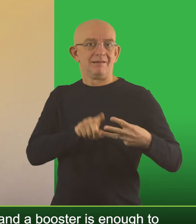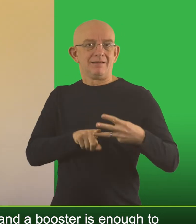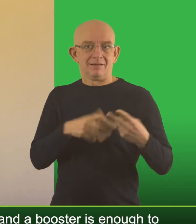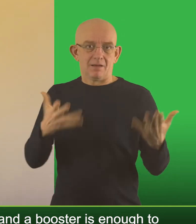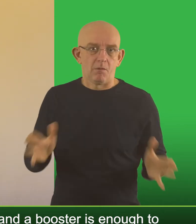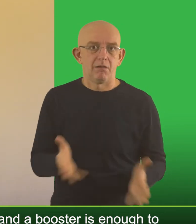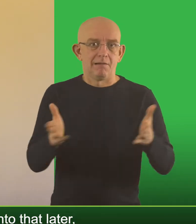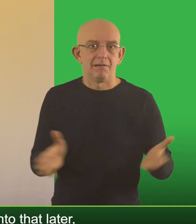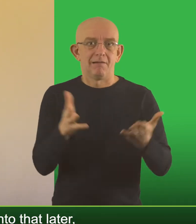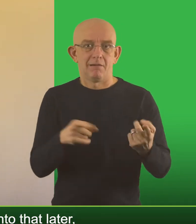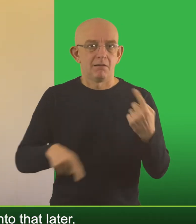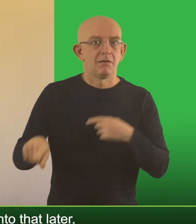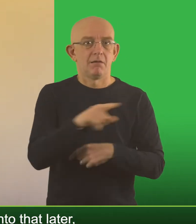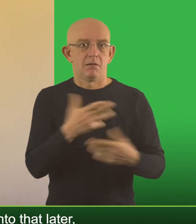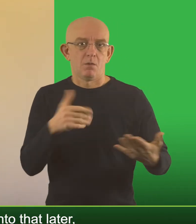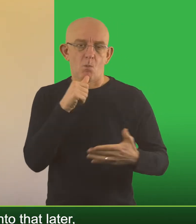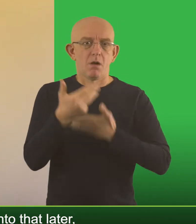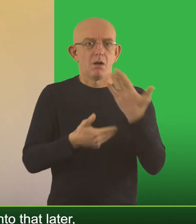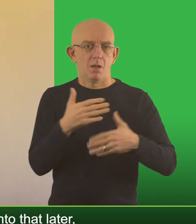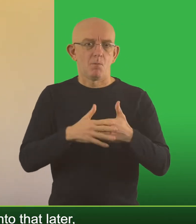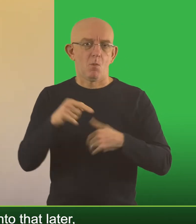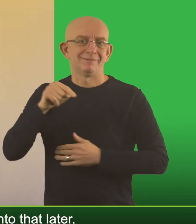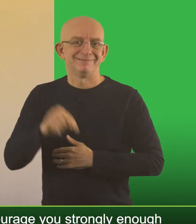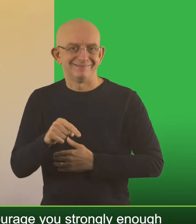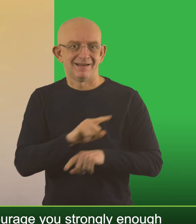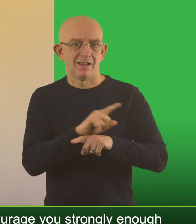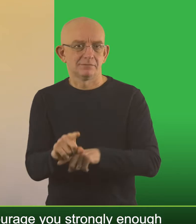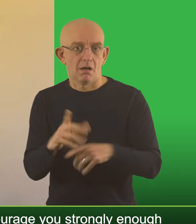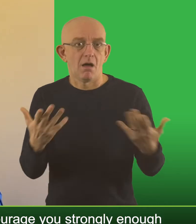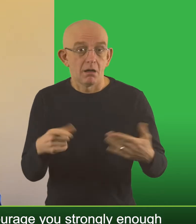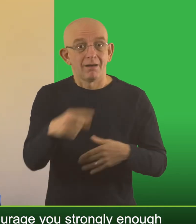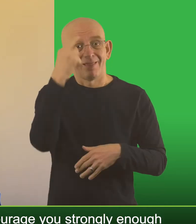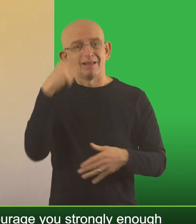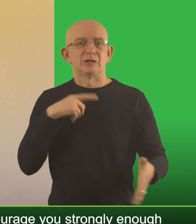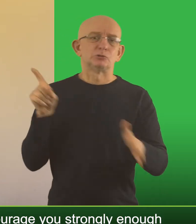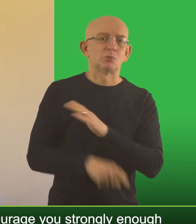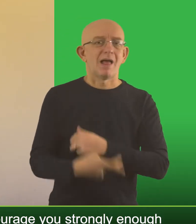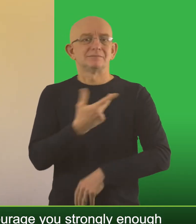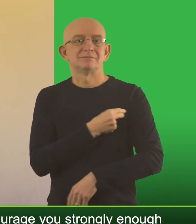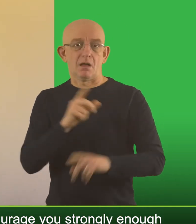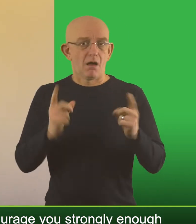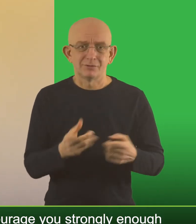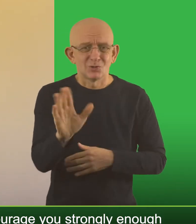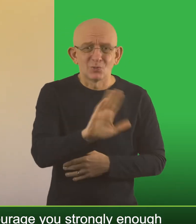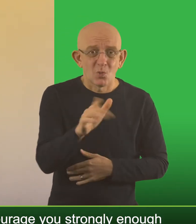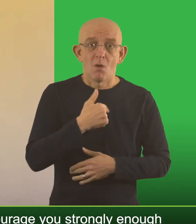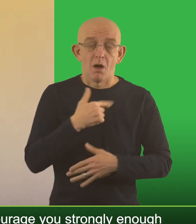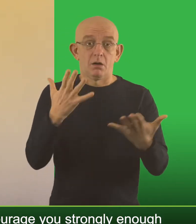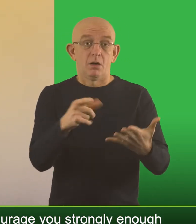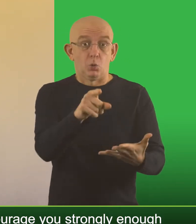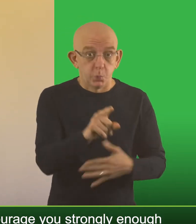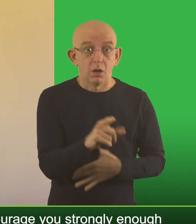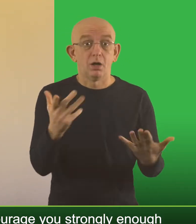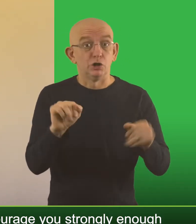importance of getting boosters, and I shall come back onto that later. But it is never too late, and I cannot encourage you strongly